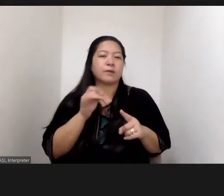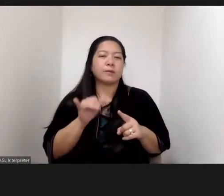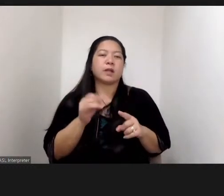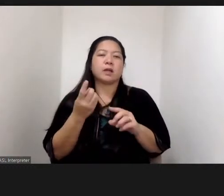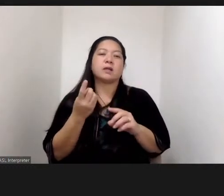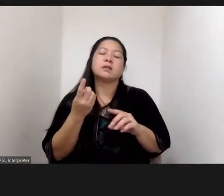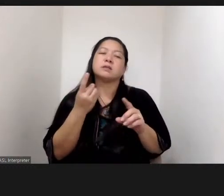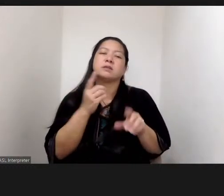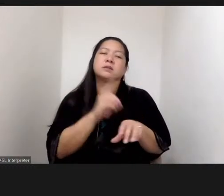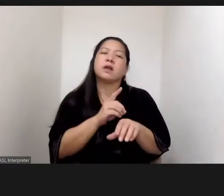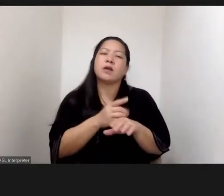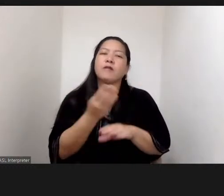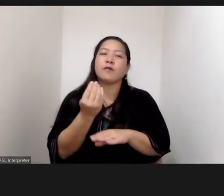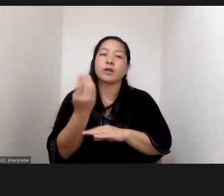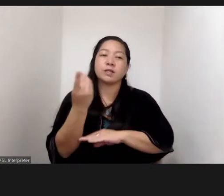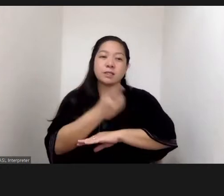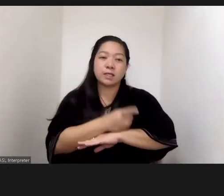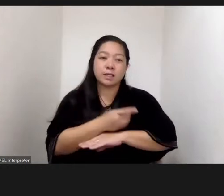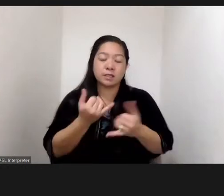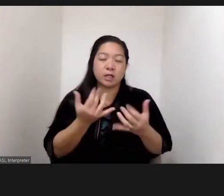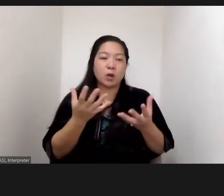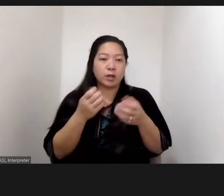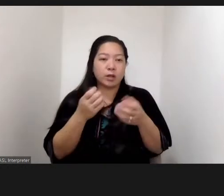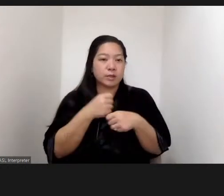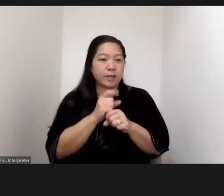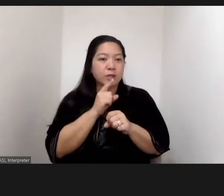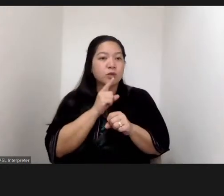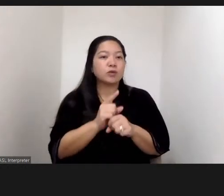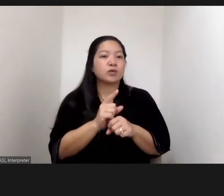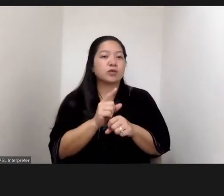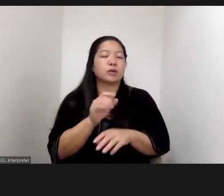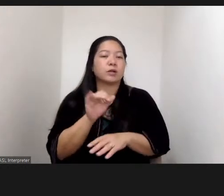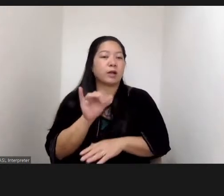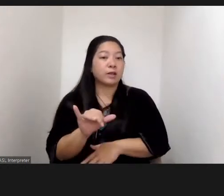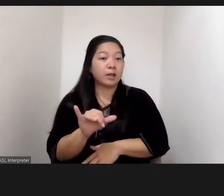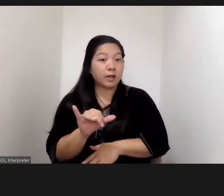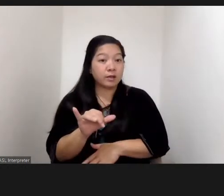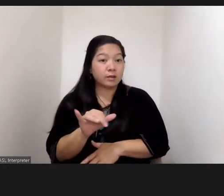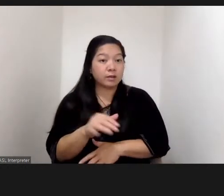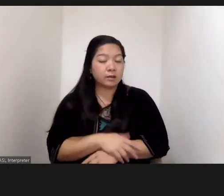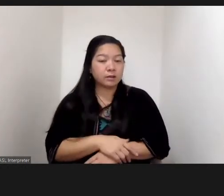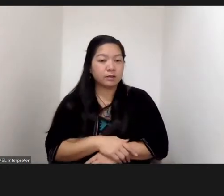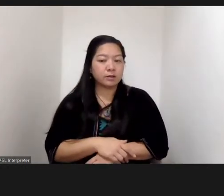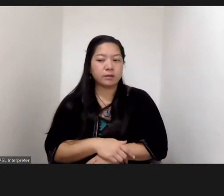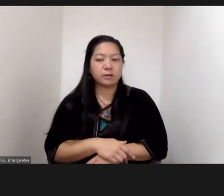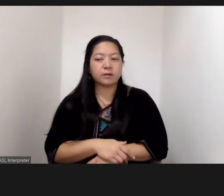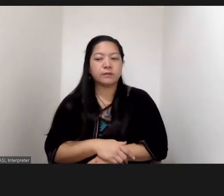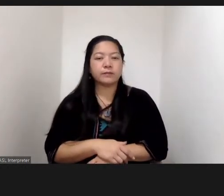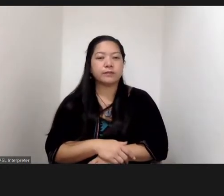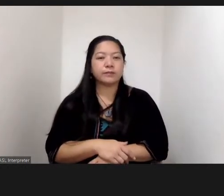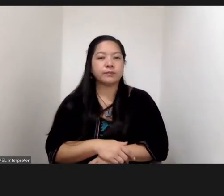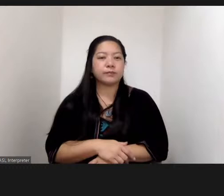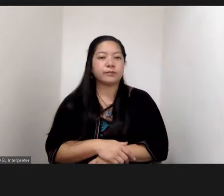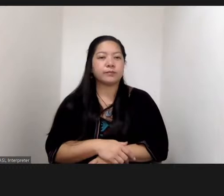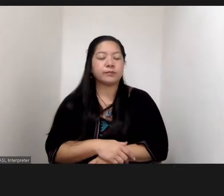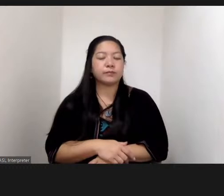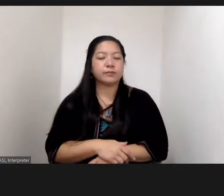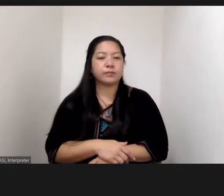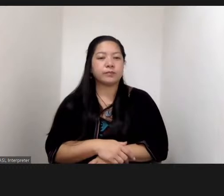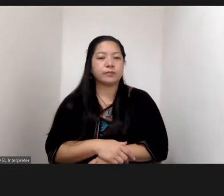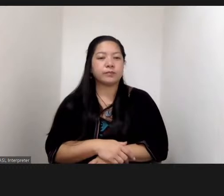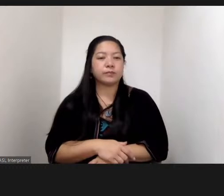on, 14 days, because I want to make sure, then outdoor mask is